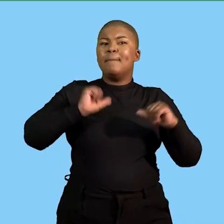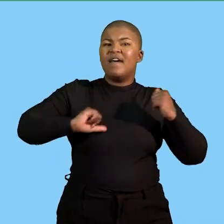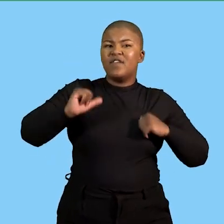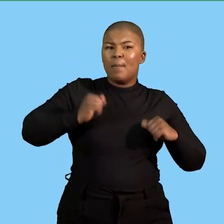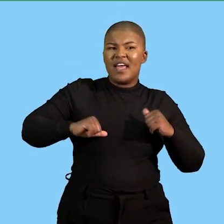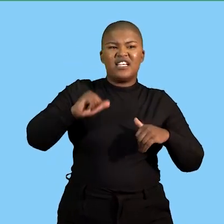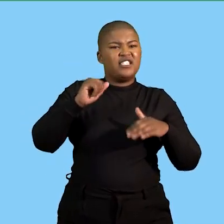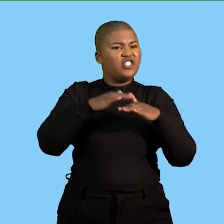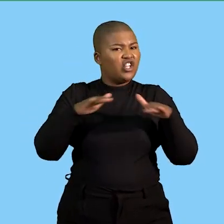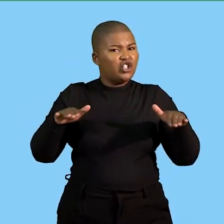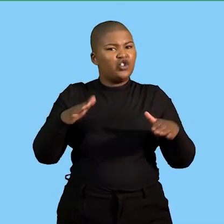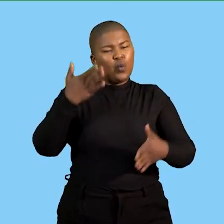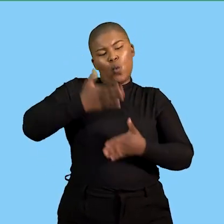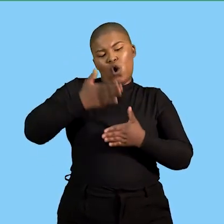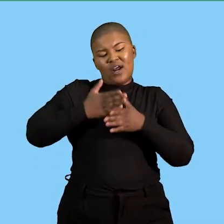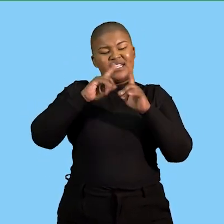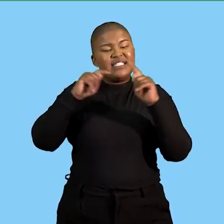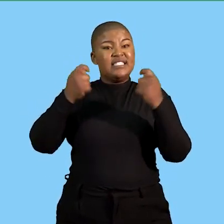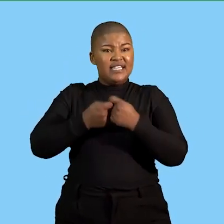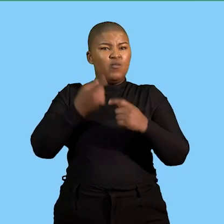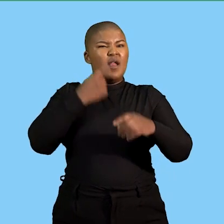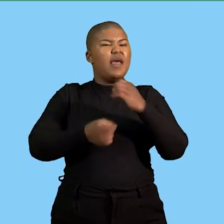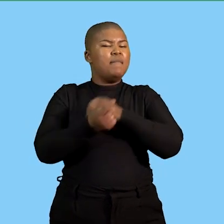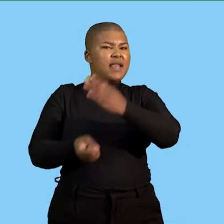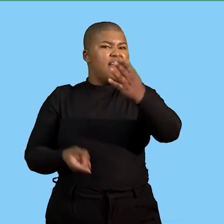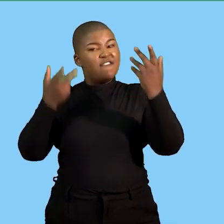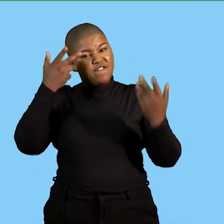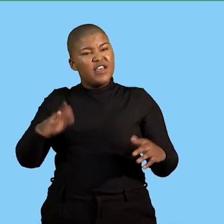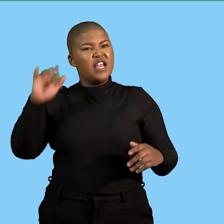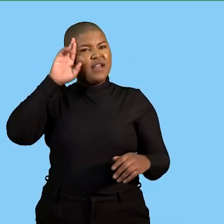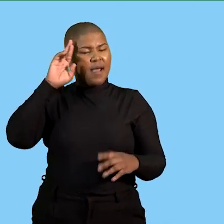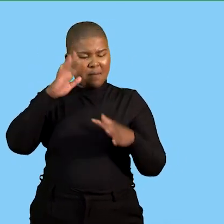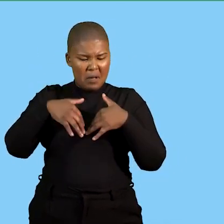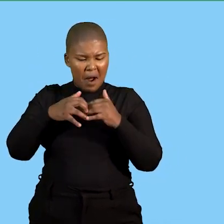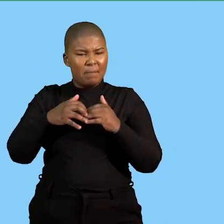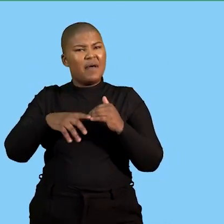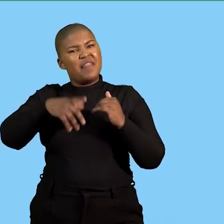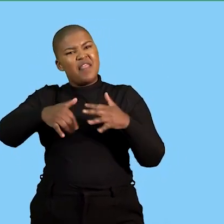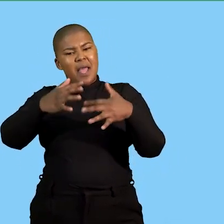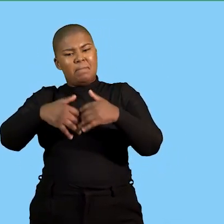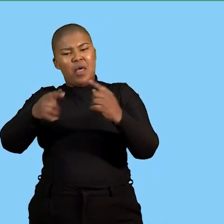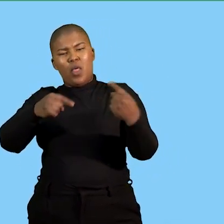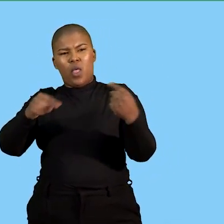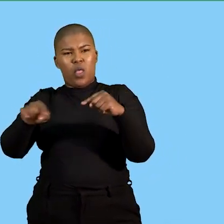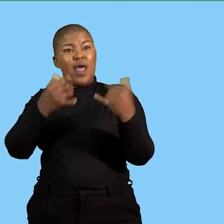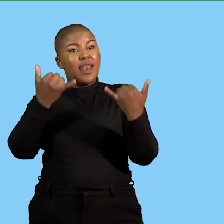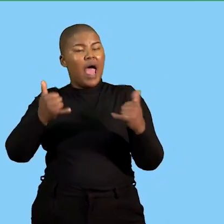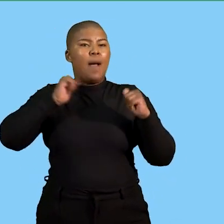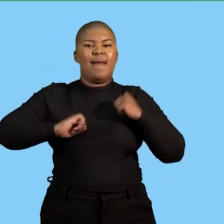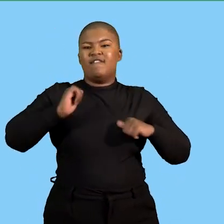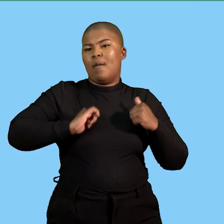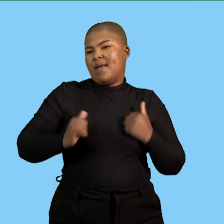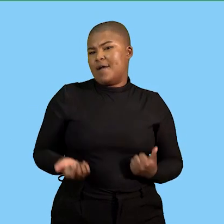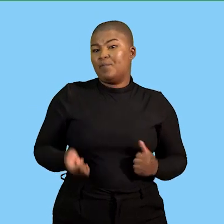conflict, after settling and norming, which occurred after the conflict, now we are talking about performing. Now, team